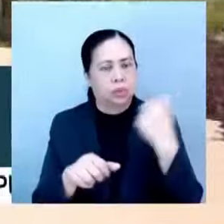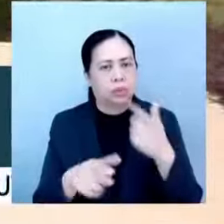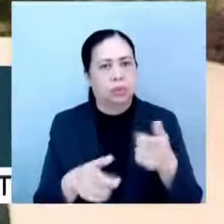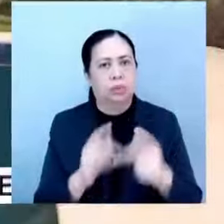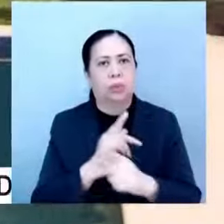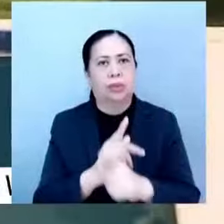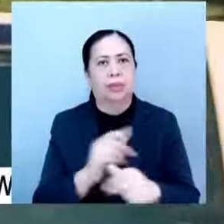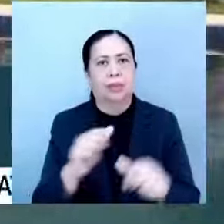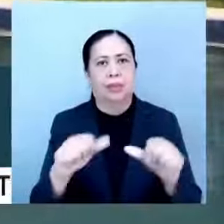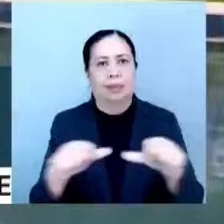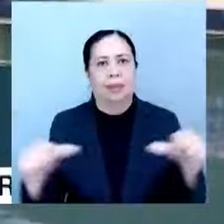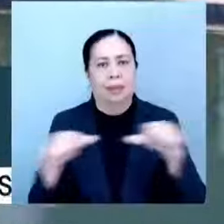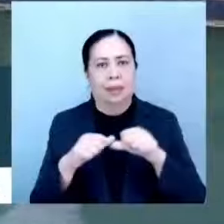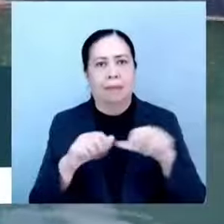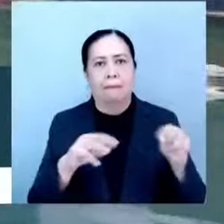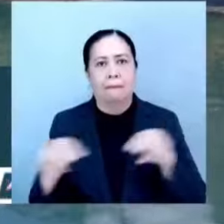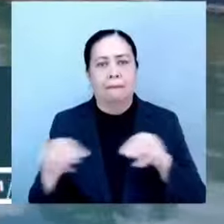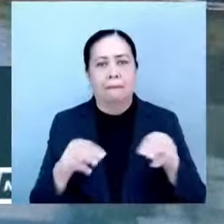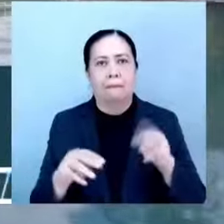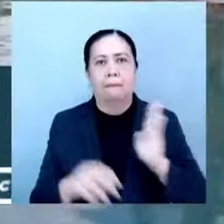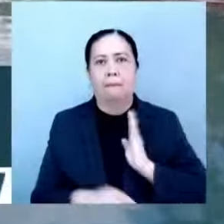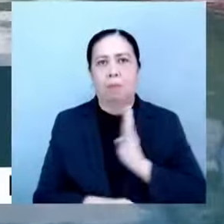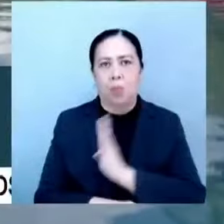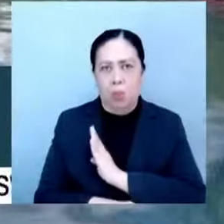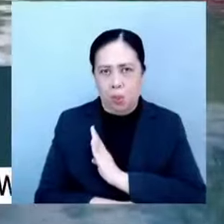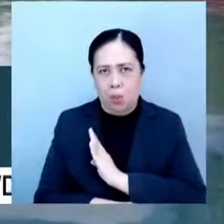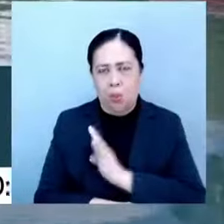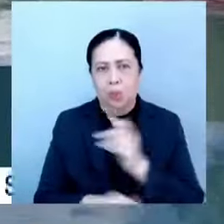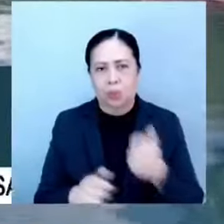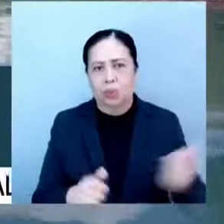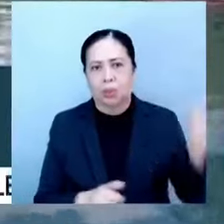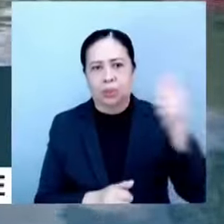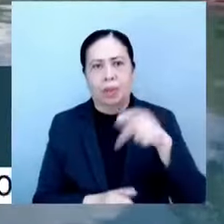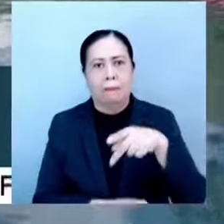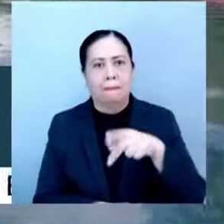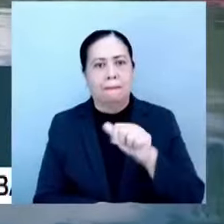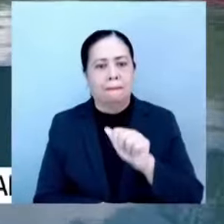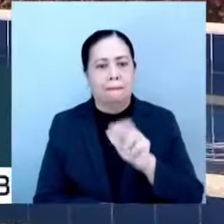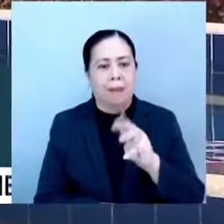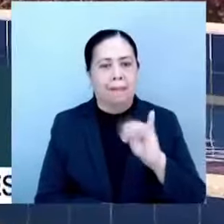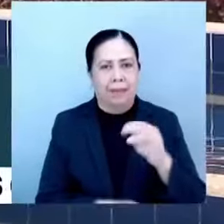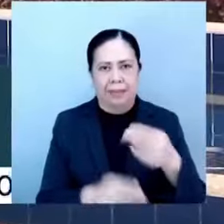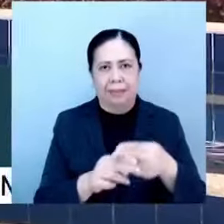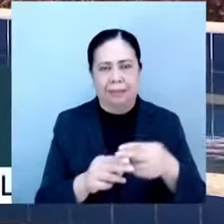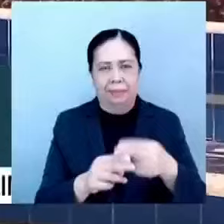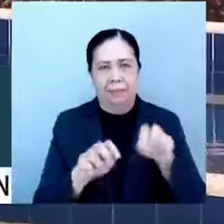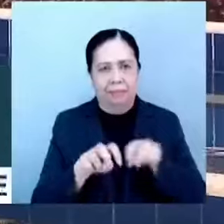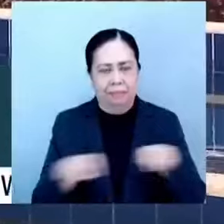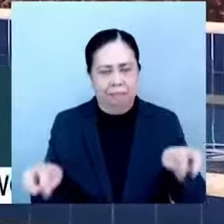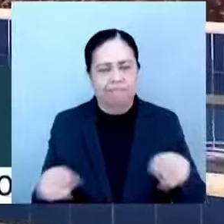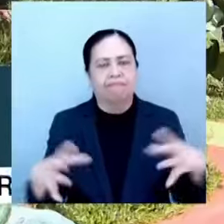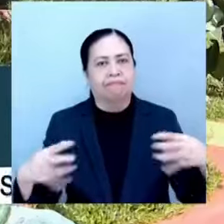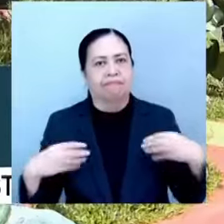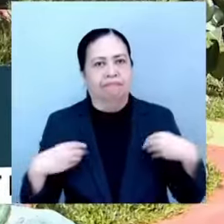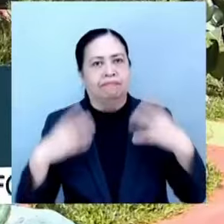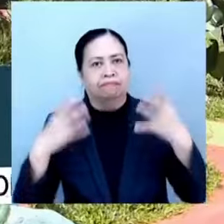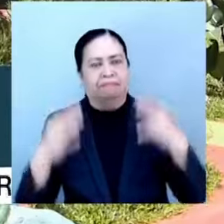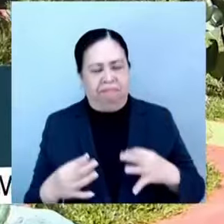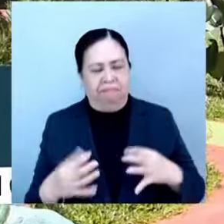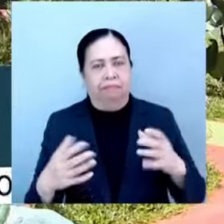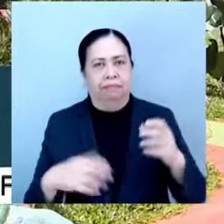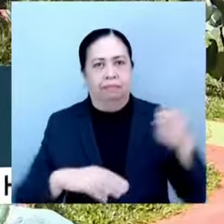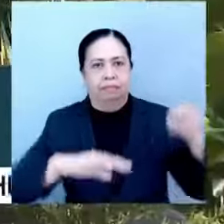Area Management Board of the province, or more known as PAMBI. Omentado said that he accepts the decision of the ombudsman because